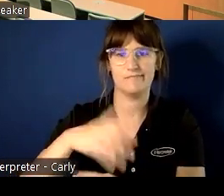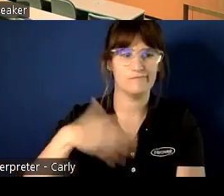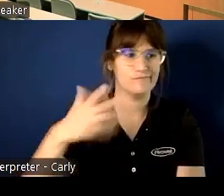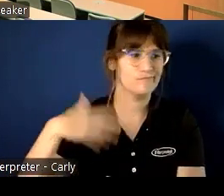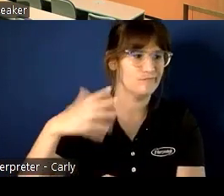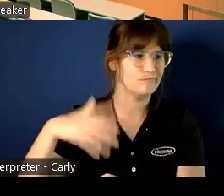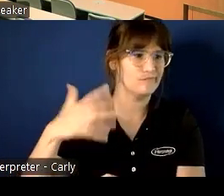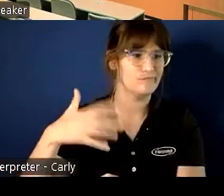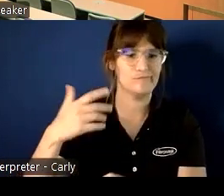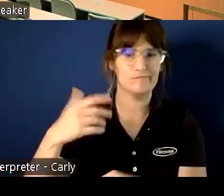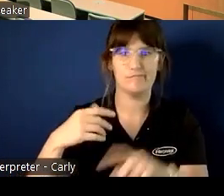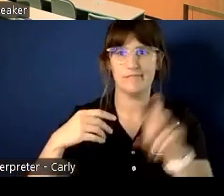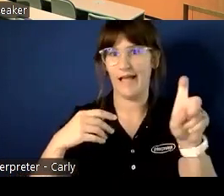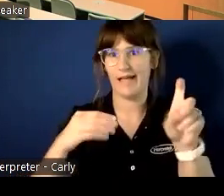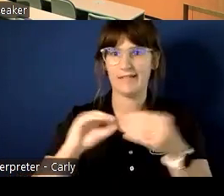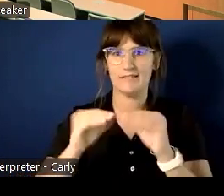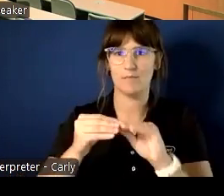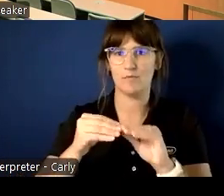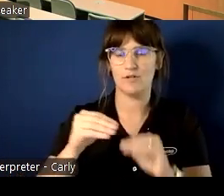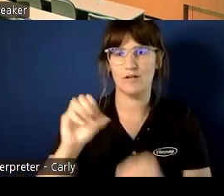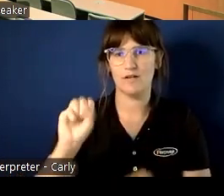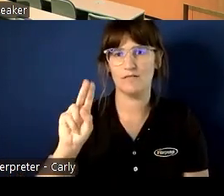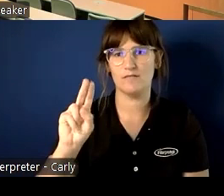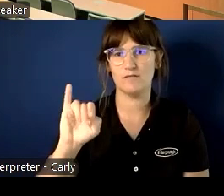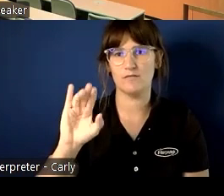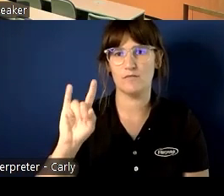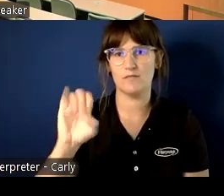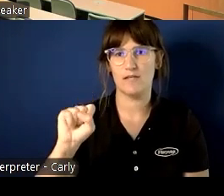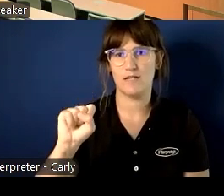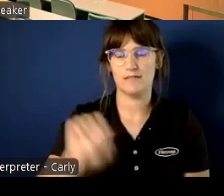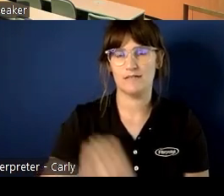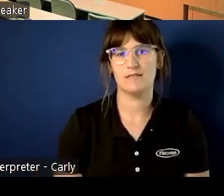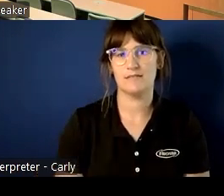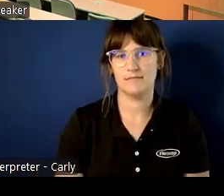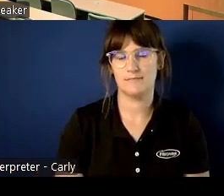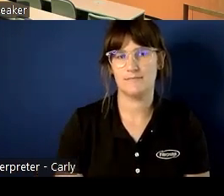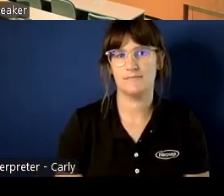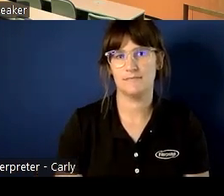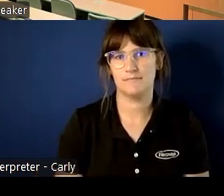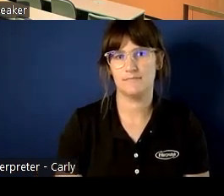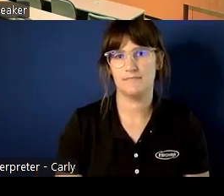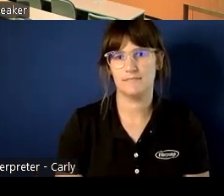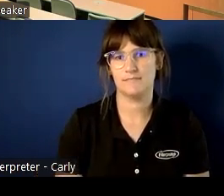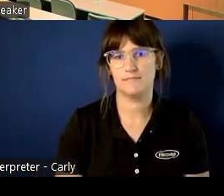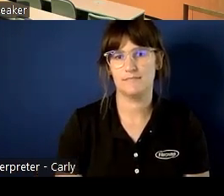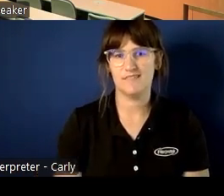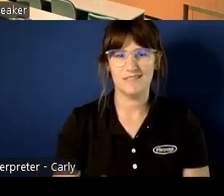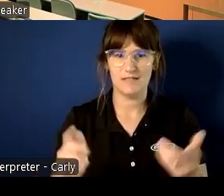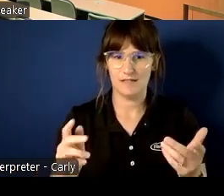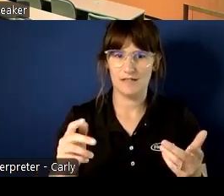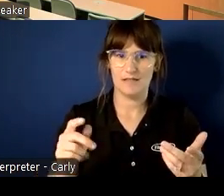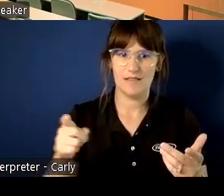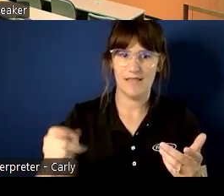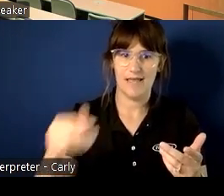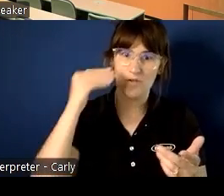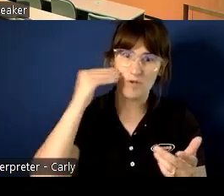X percentage of suicide completions. Yeah. And they like to know these things. No one likes to talk about it, but they